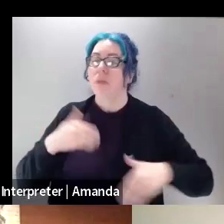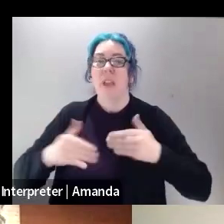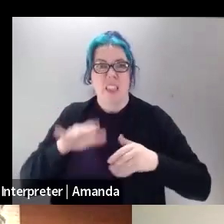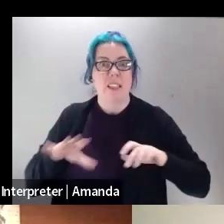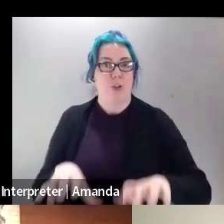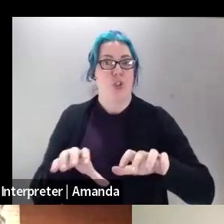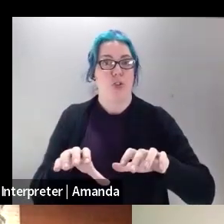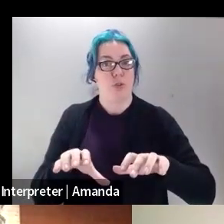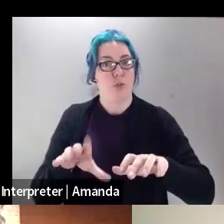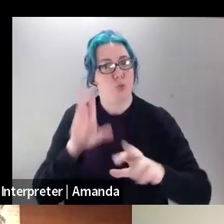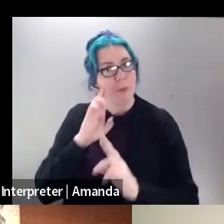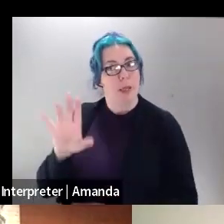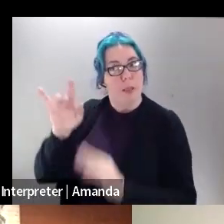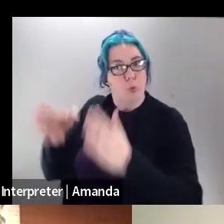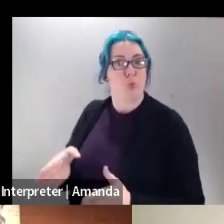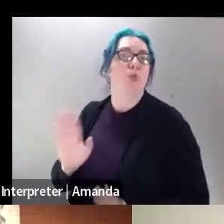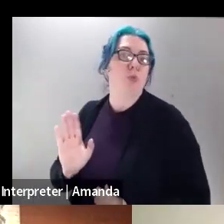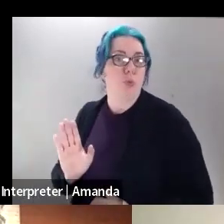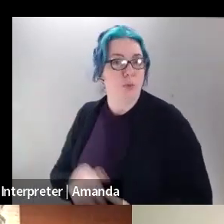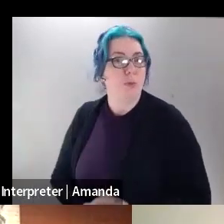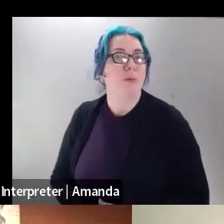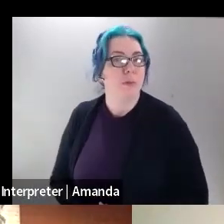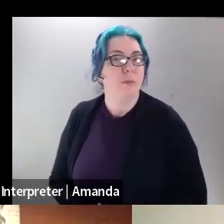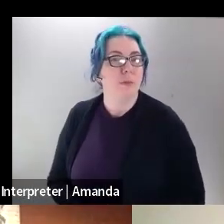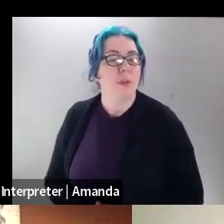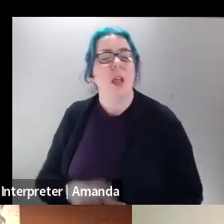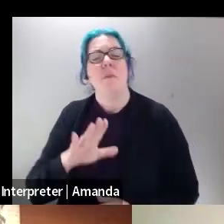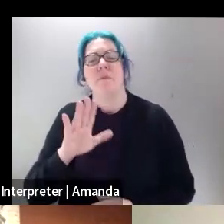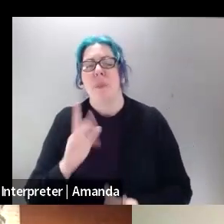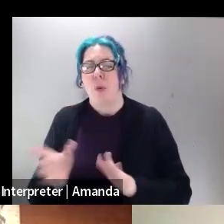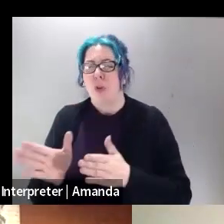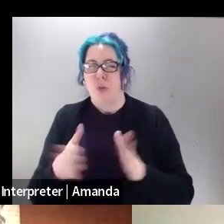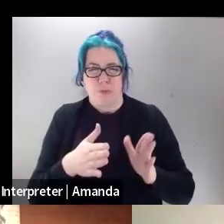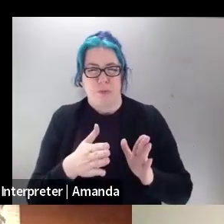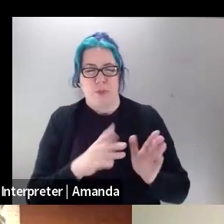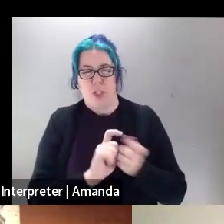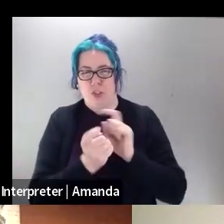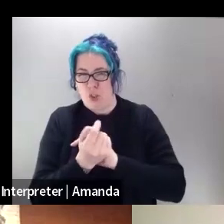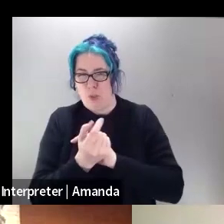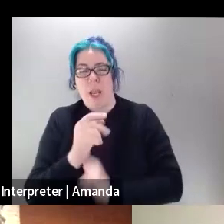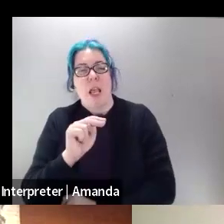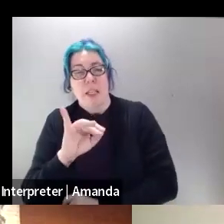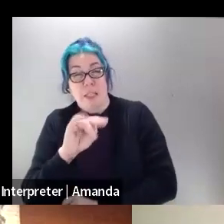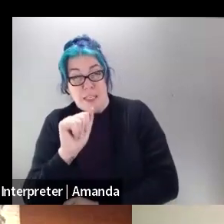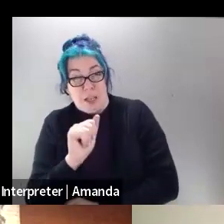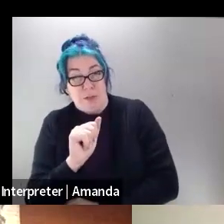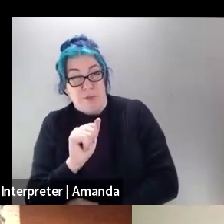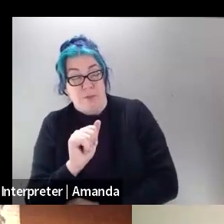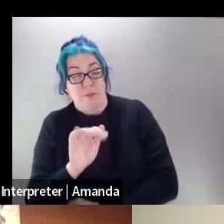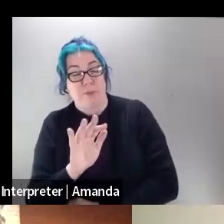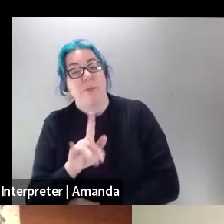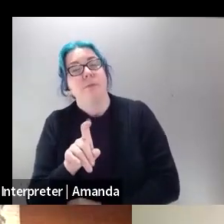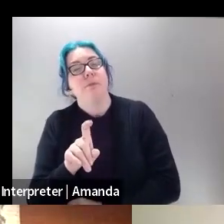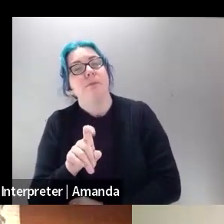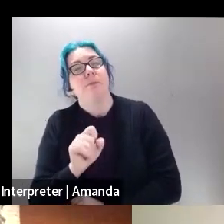change the theme for a second. Nina, talk to me about what you